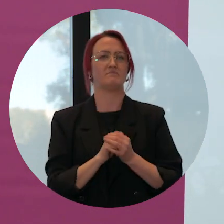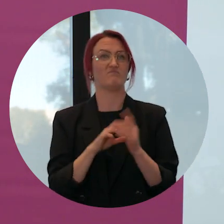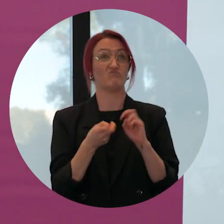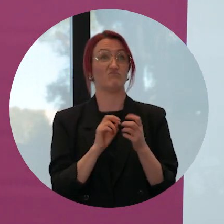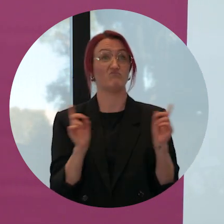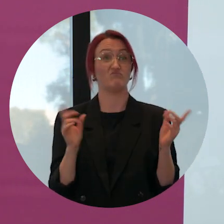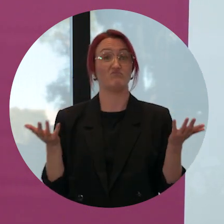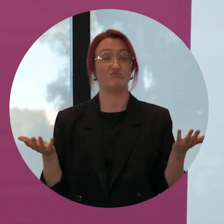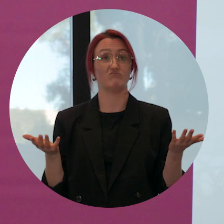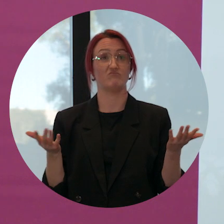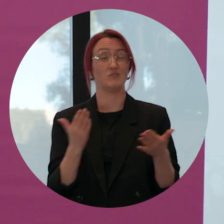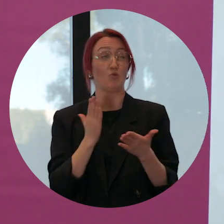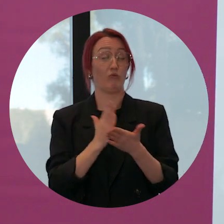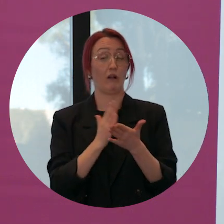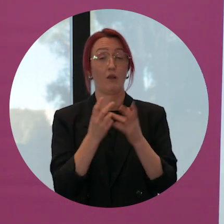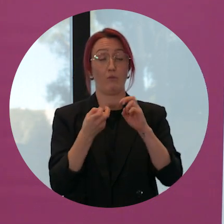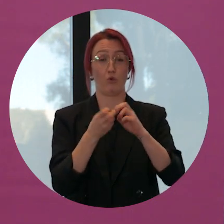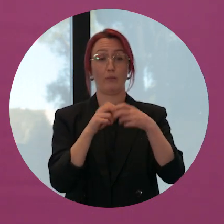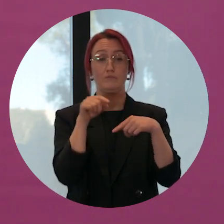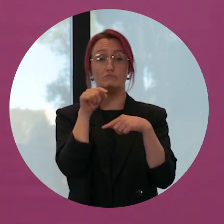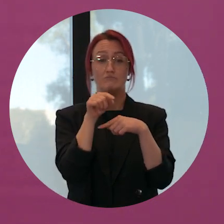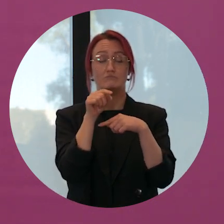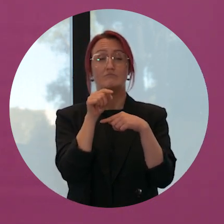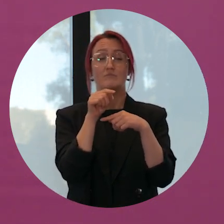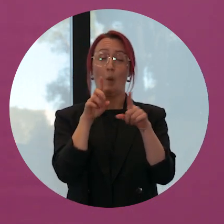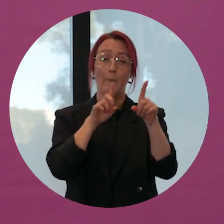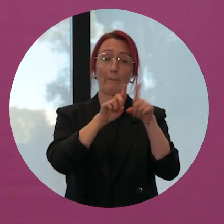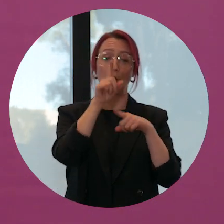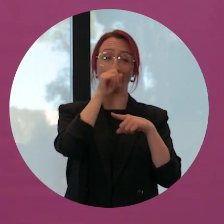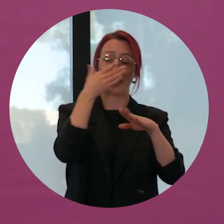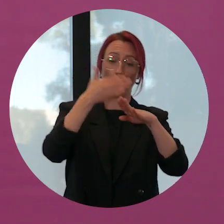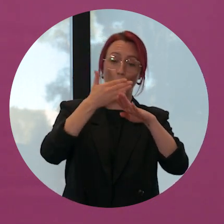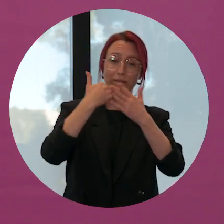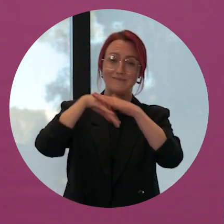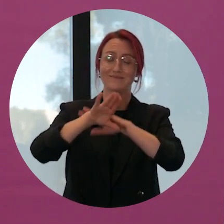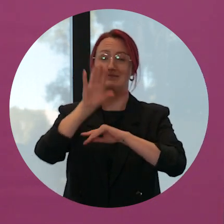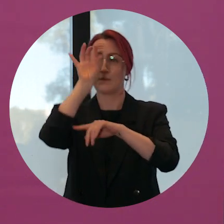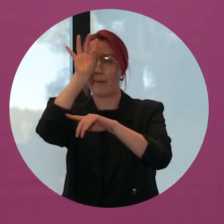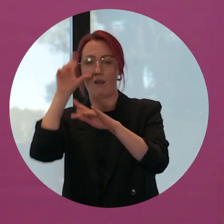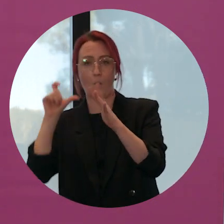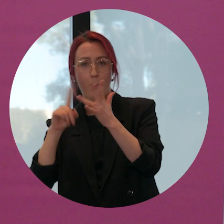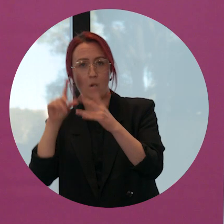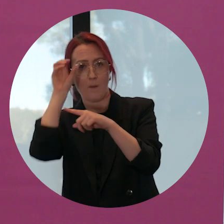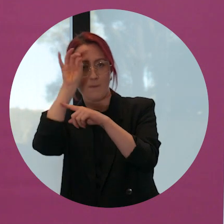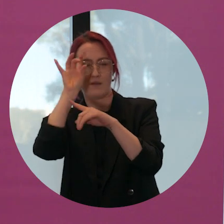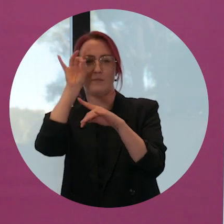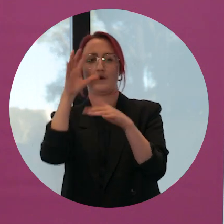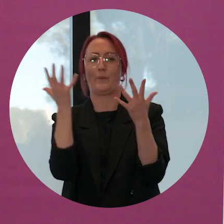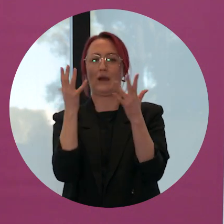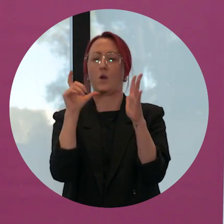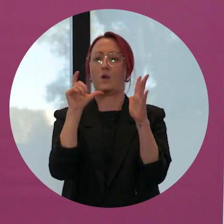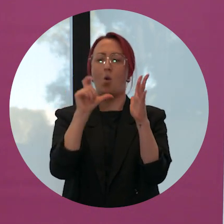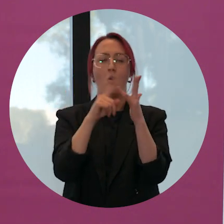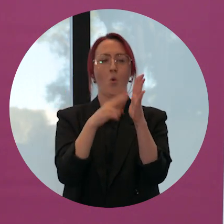that? The problem is that the majority of people working in these cobalt mines in the Democratic Republic of